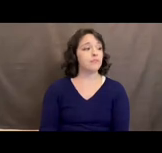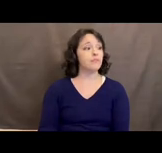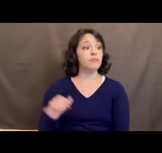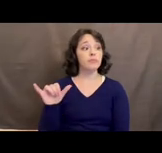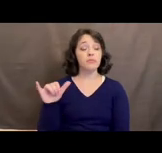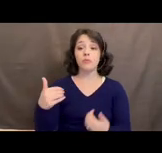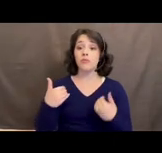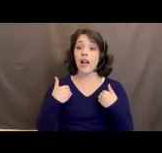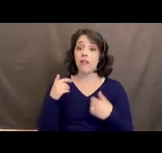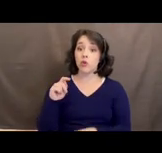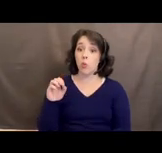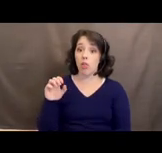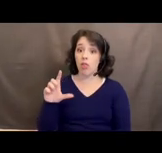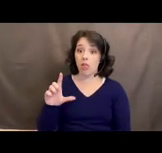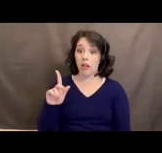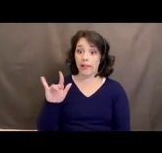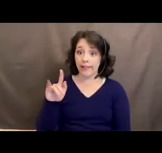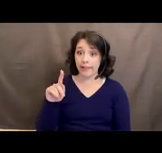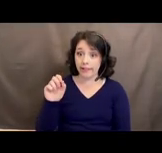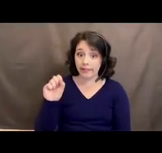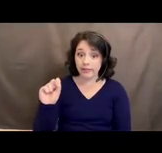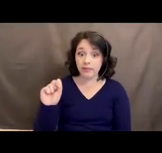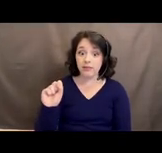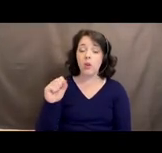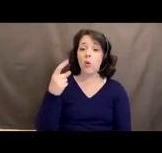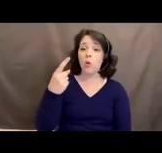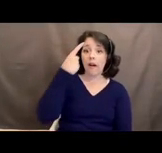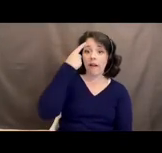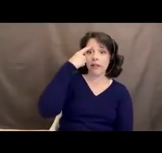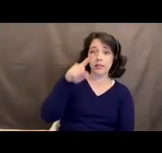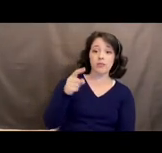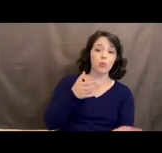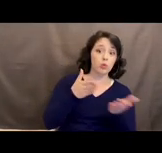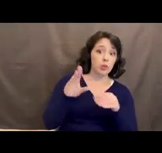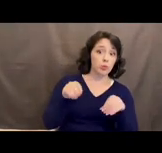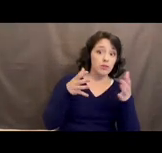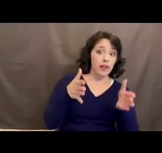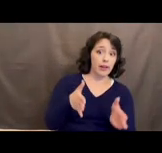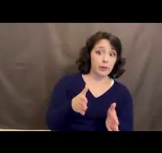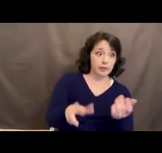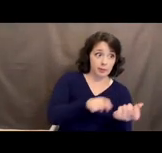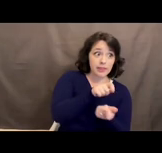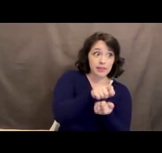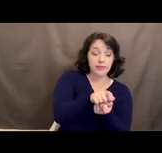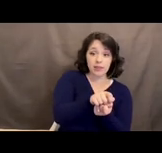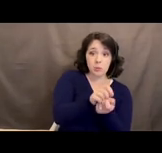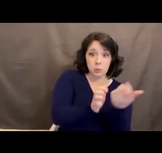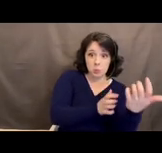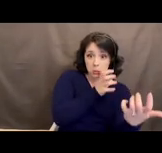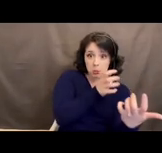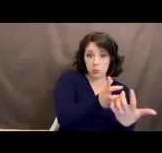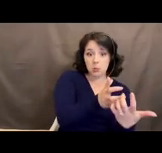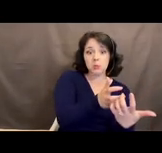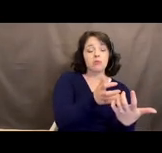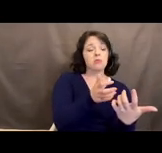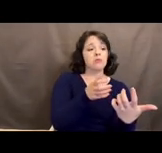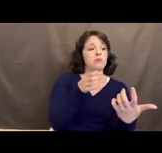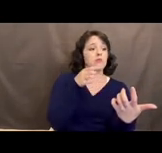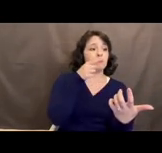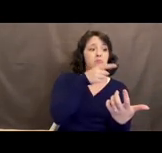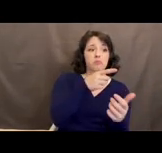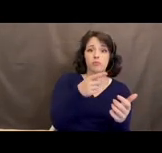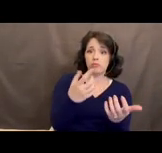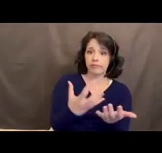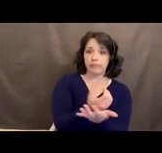toolkits. There is a service provider toolkit that we have available that you will find helpful and of interest.